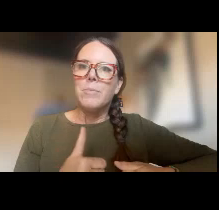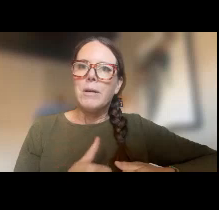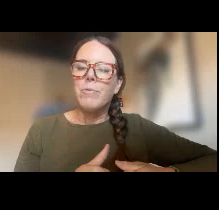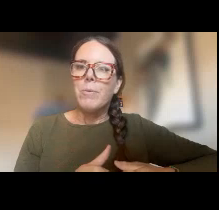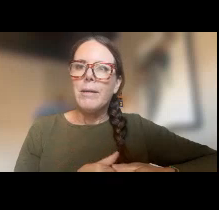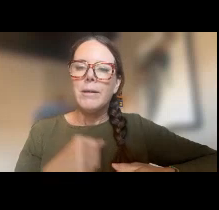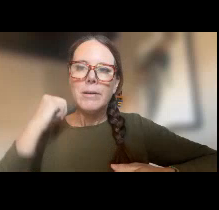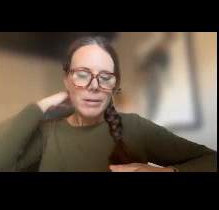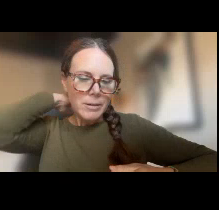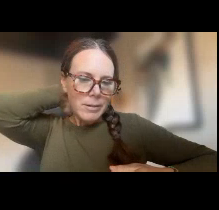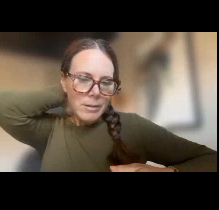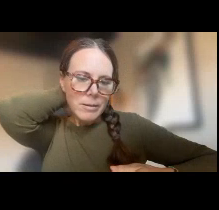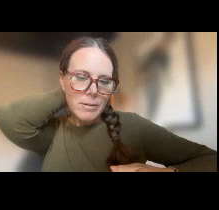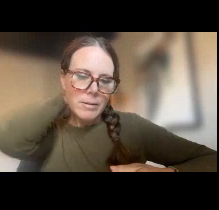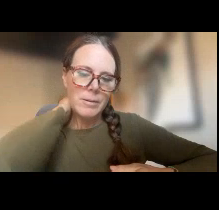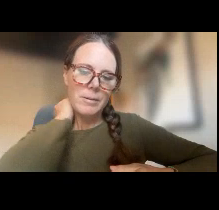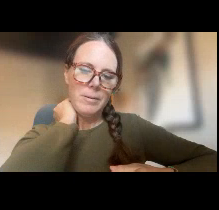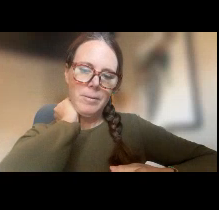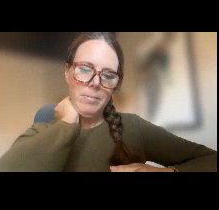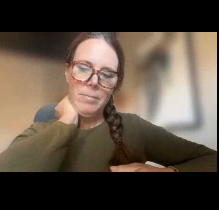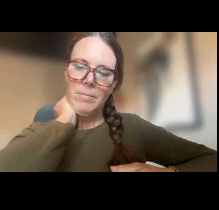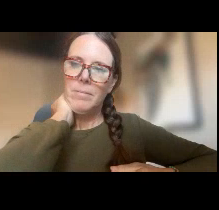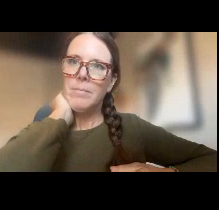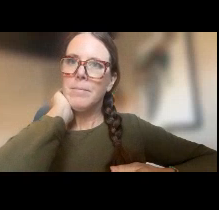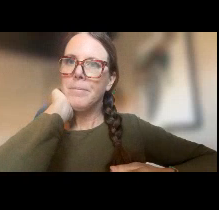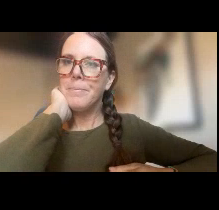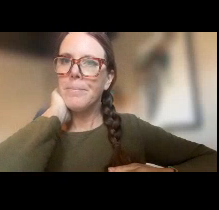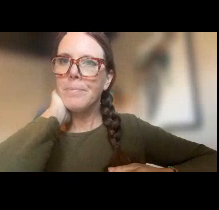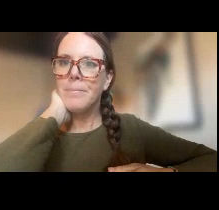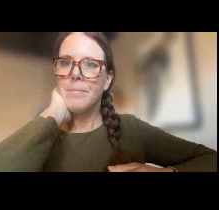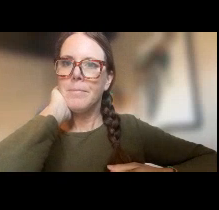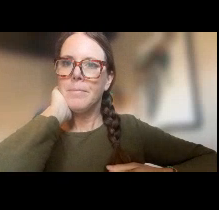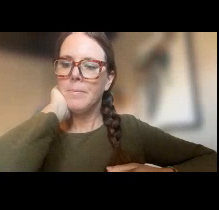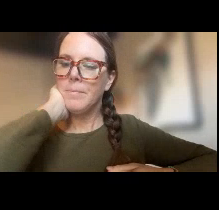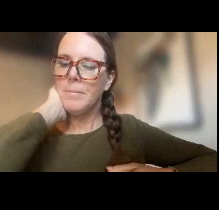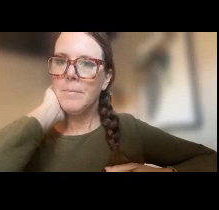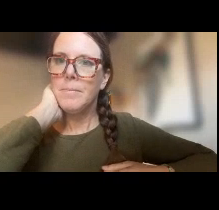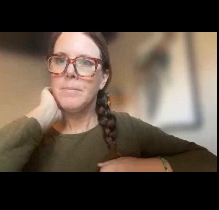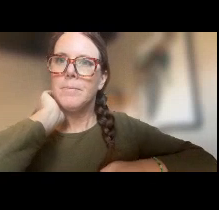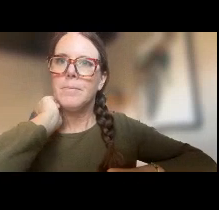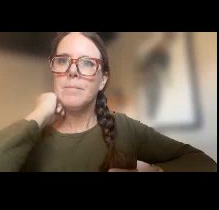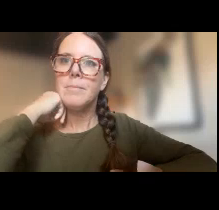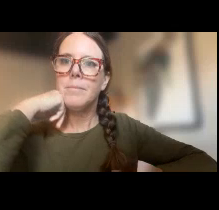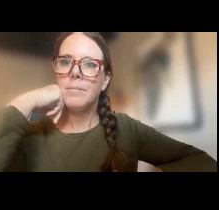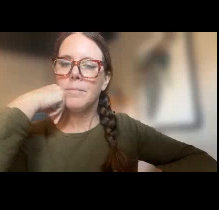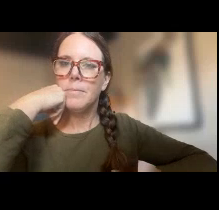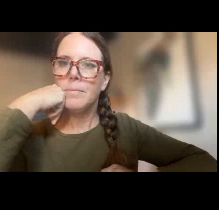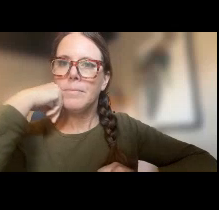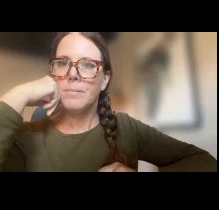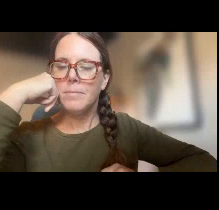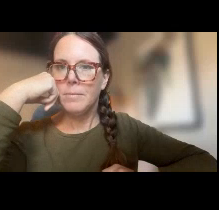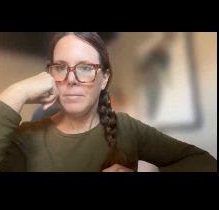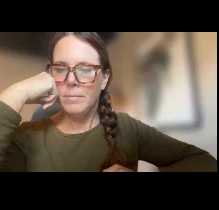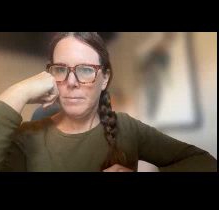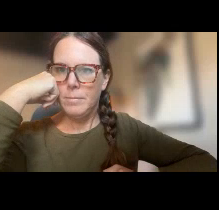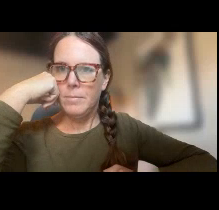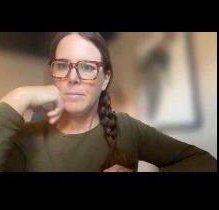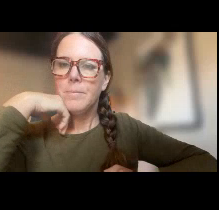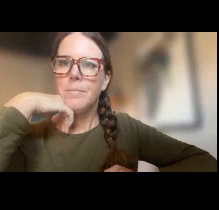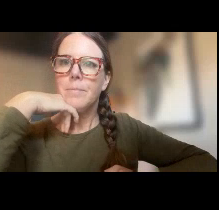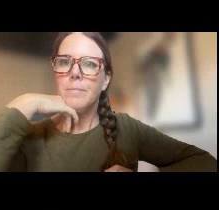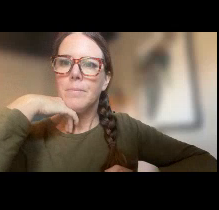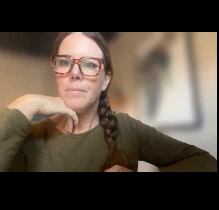That's a thumbs up for me. I think Janet has her hand up. Janet has her hand up. Go for it, Janet. It's